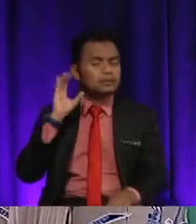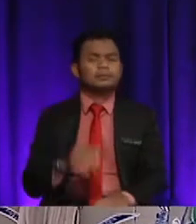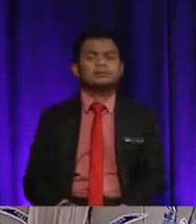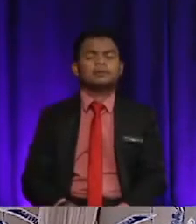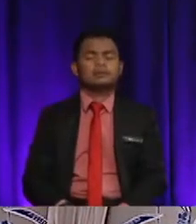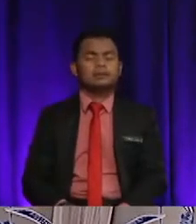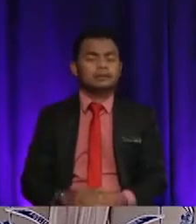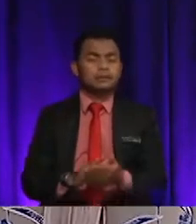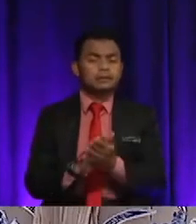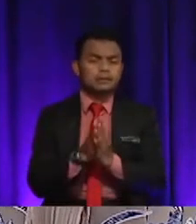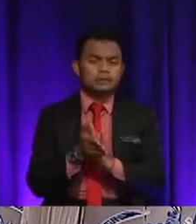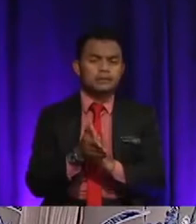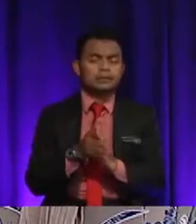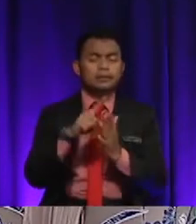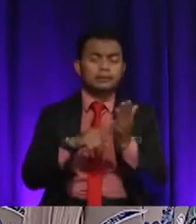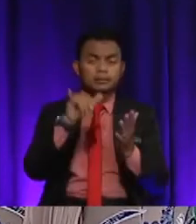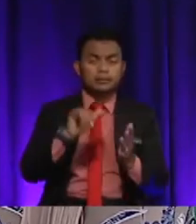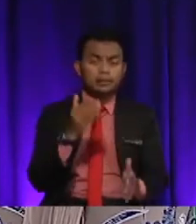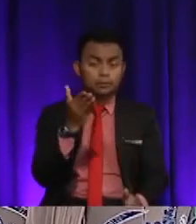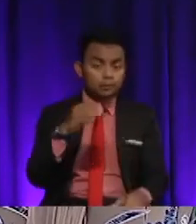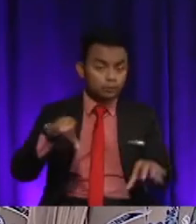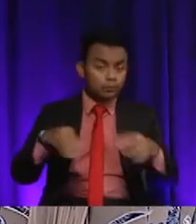do when you find a word that you do not know?